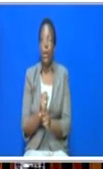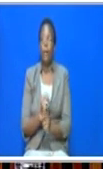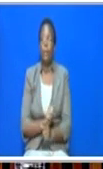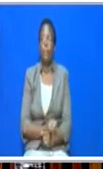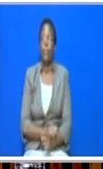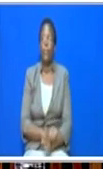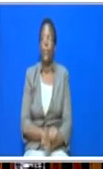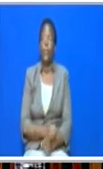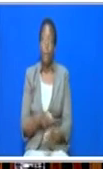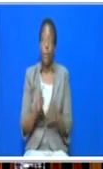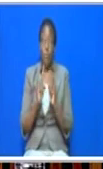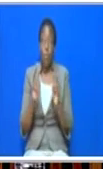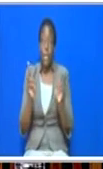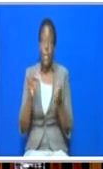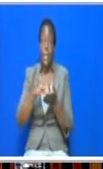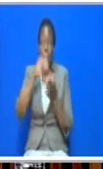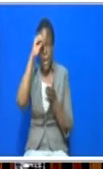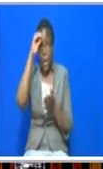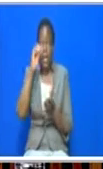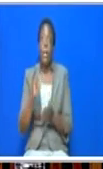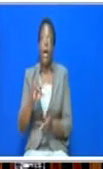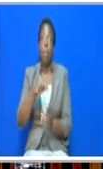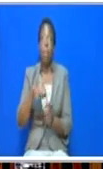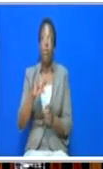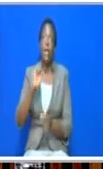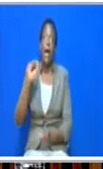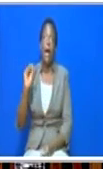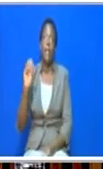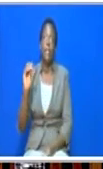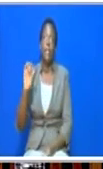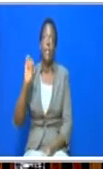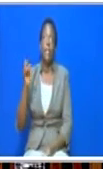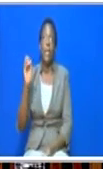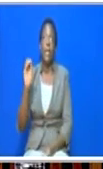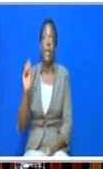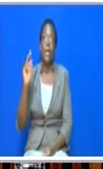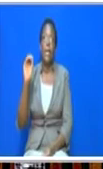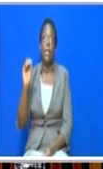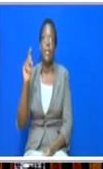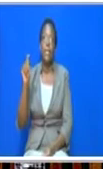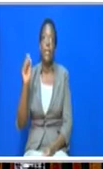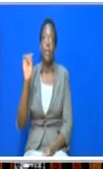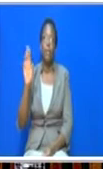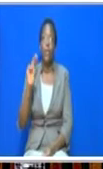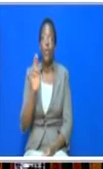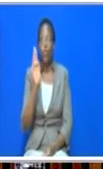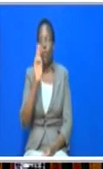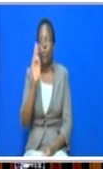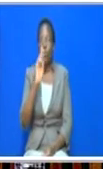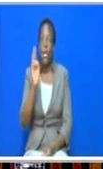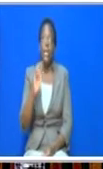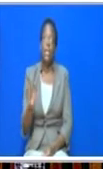So you've already learned about adjectives. You've looked at superlatives and